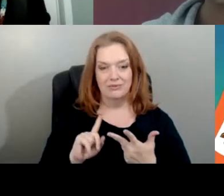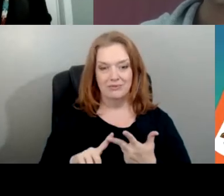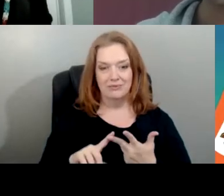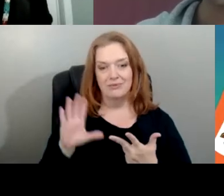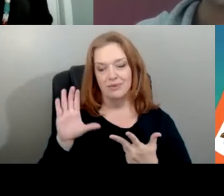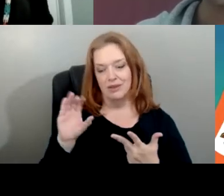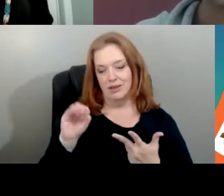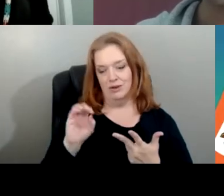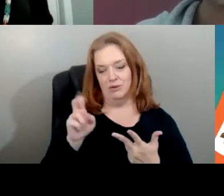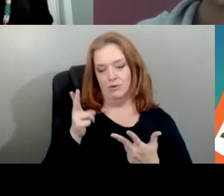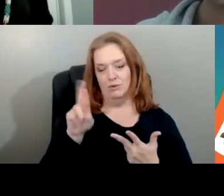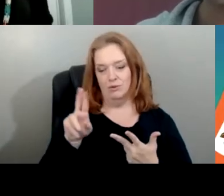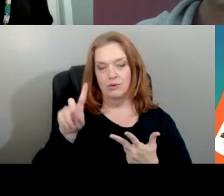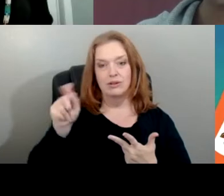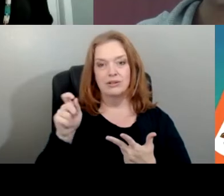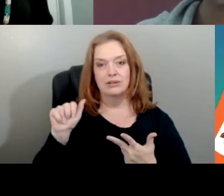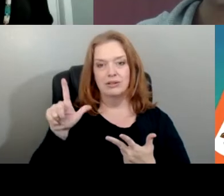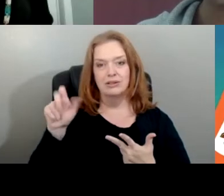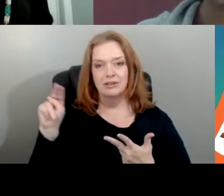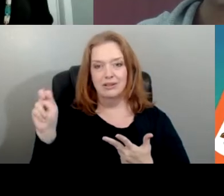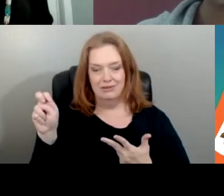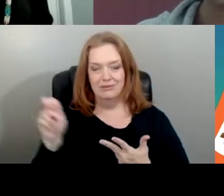and the Coeur d'Alene Tribe as well.